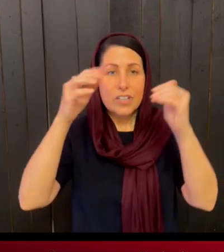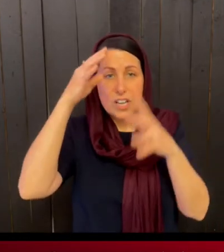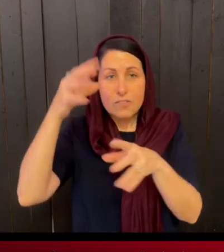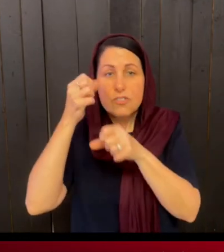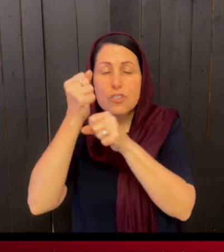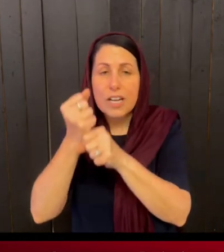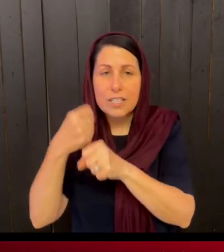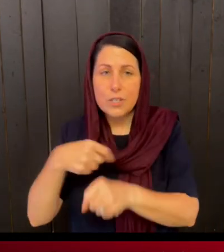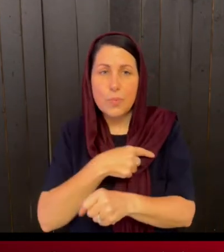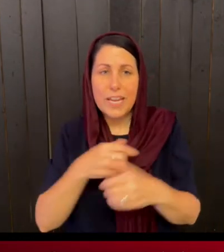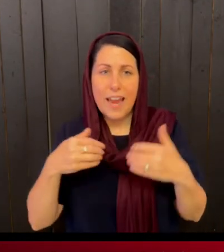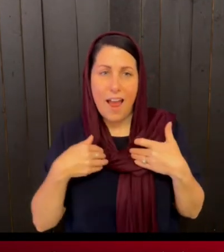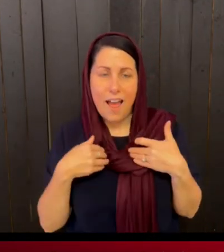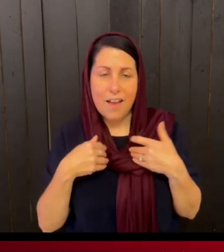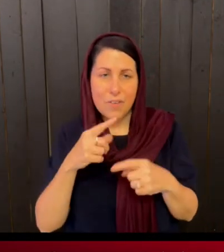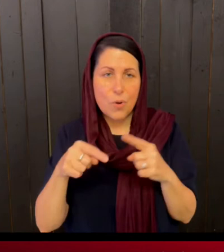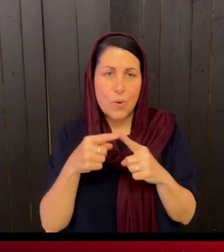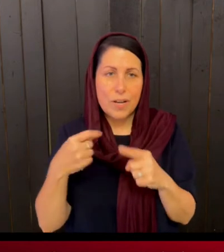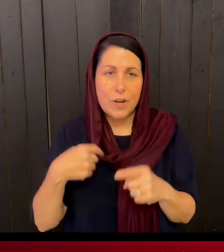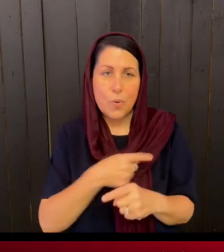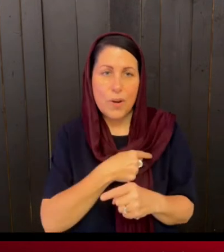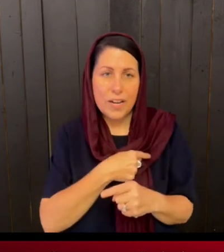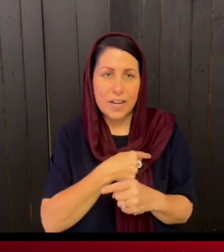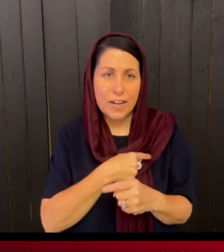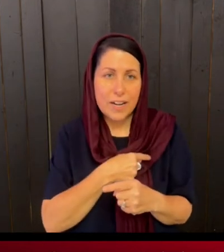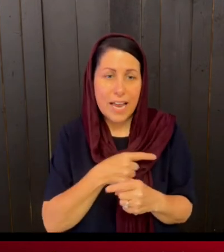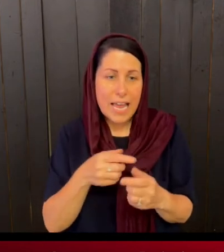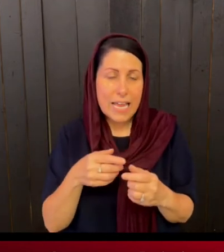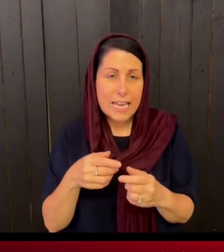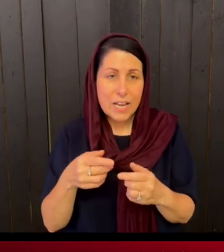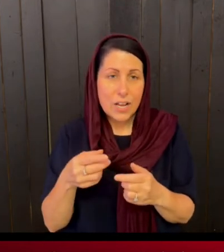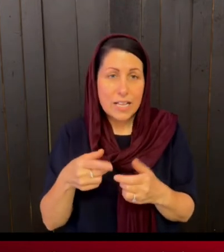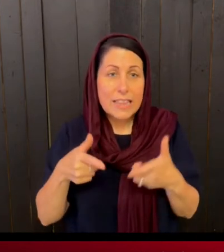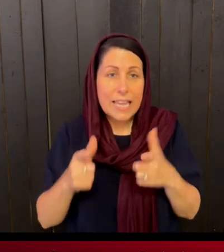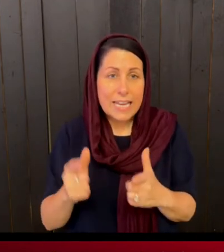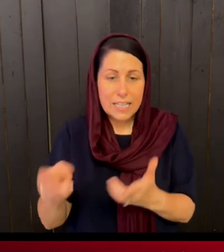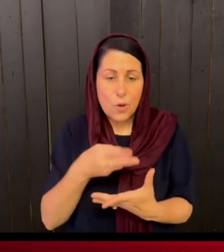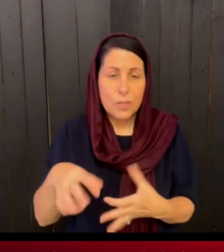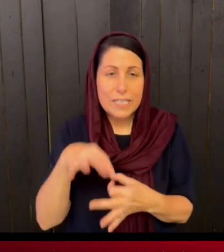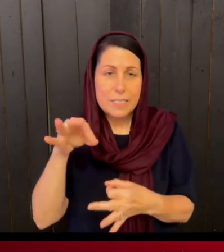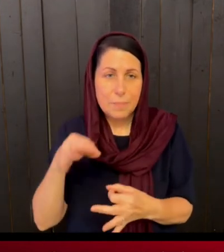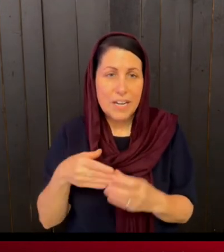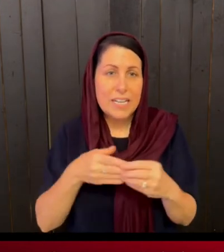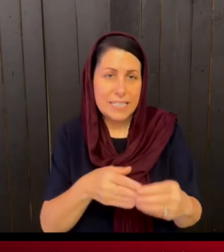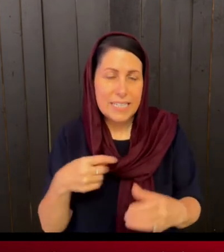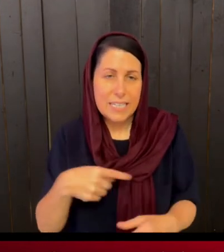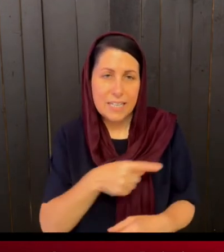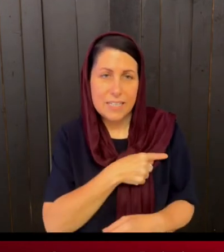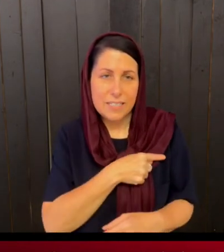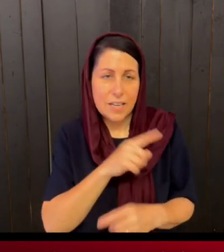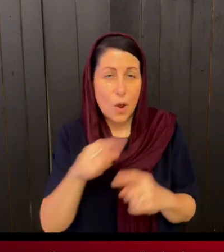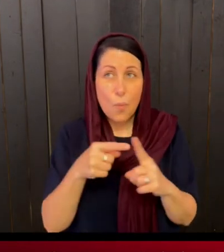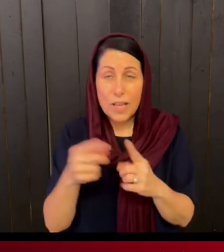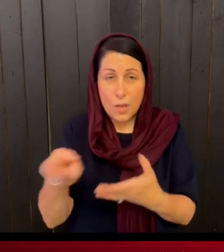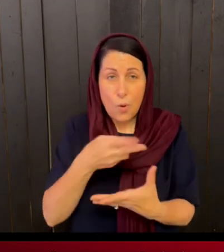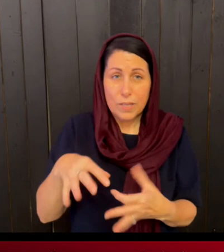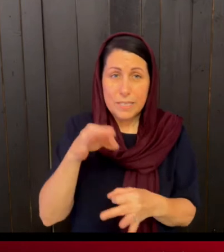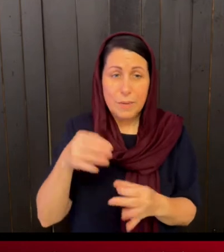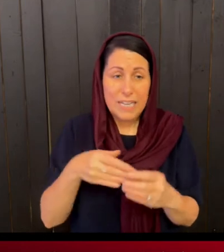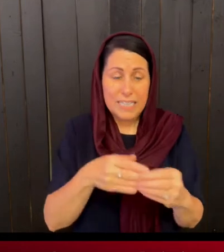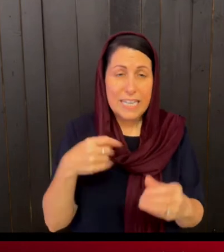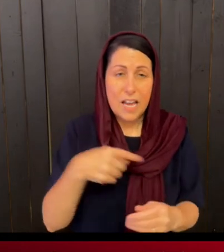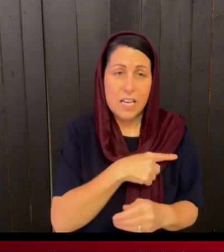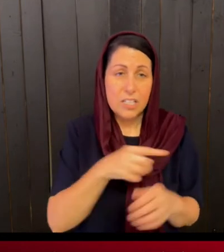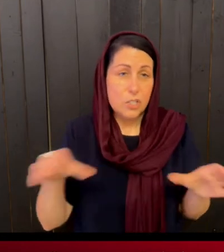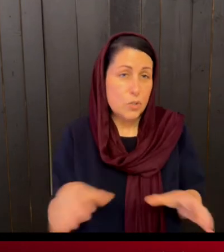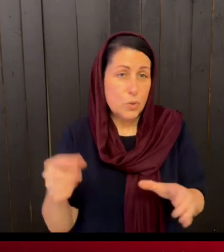us to do it, we can't just do crazy things just to try to prove we trust God. But when the Holy Spirit is leading us to do something, and it